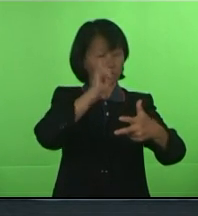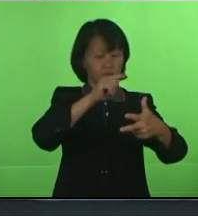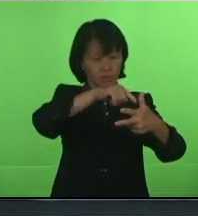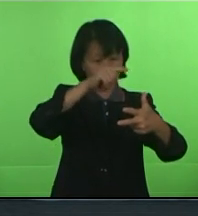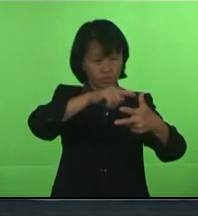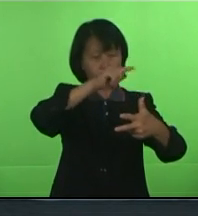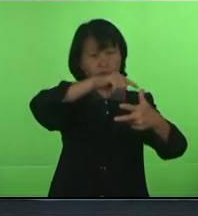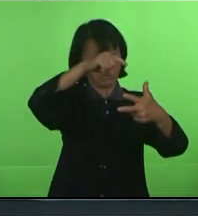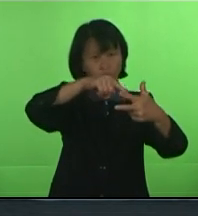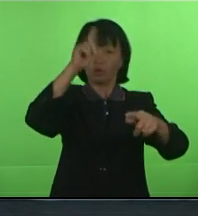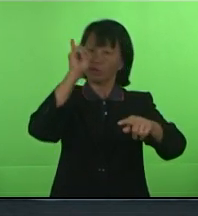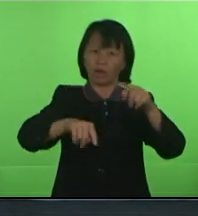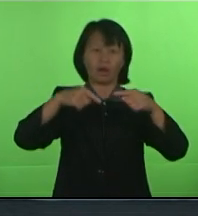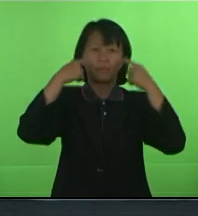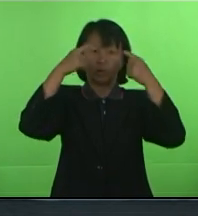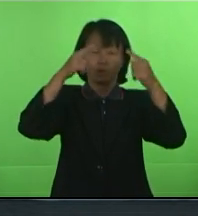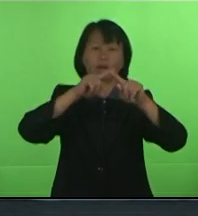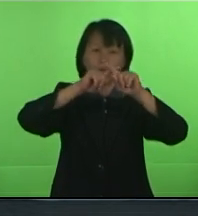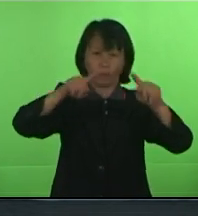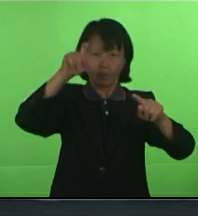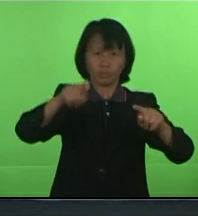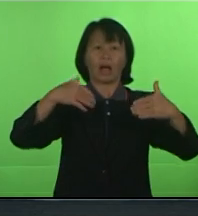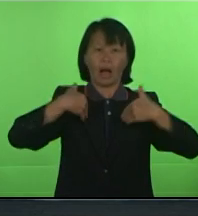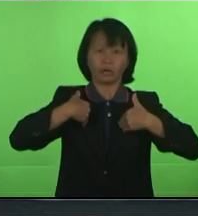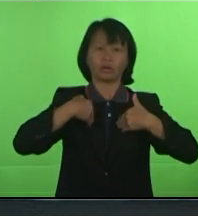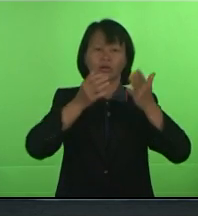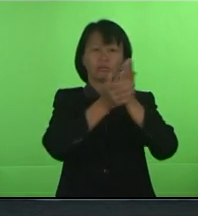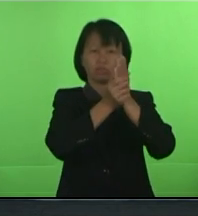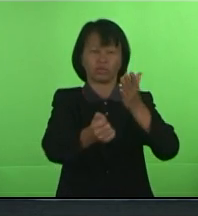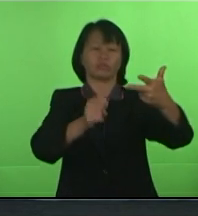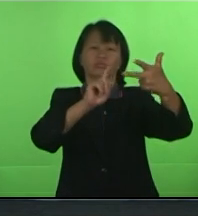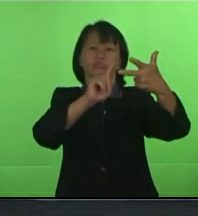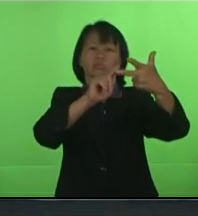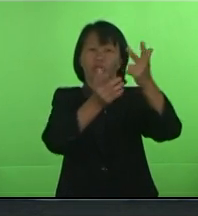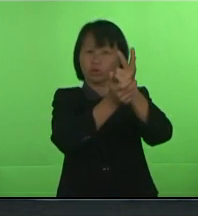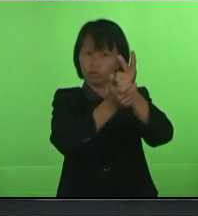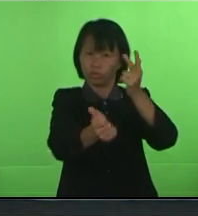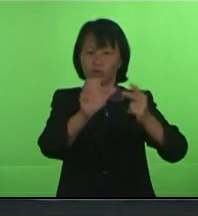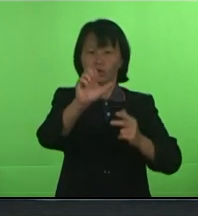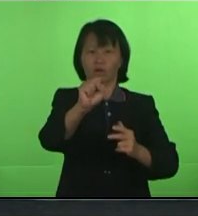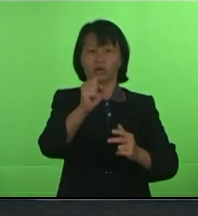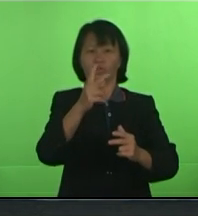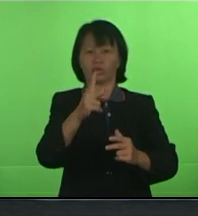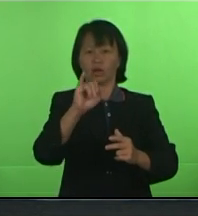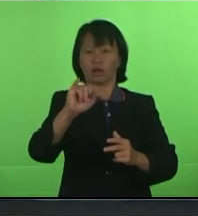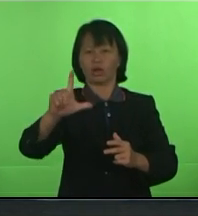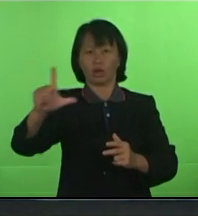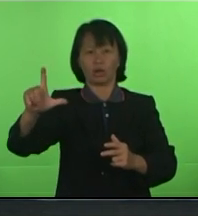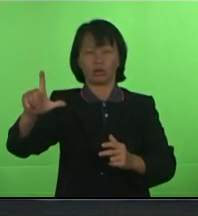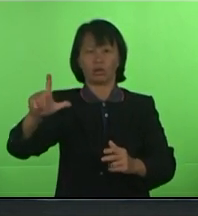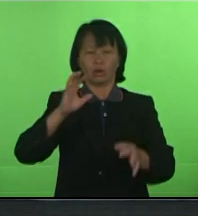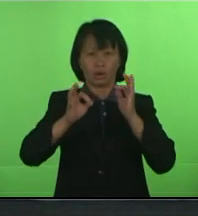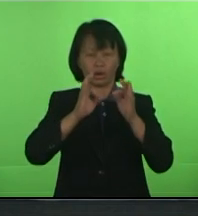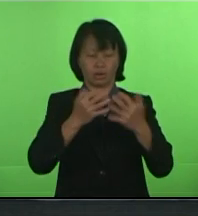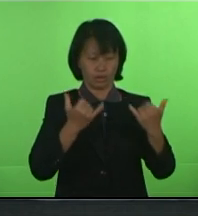successful unless you have some skills with you. So in this learning skills course, inshallah, we will provide